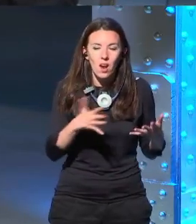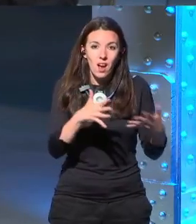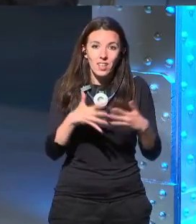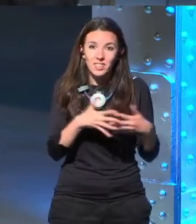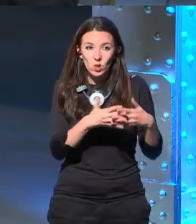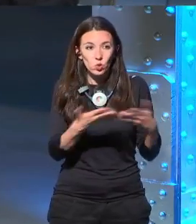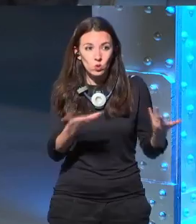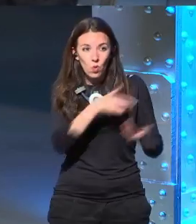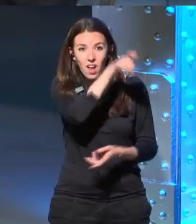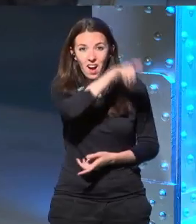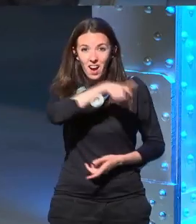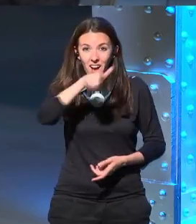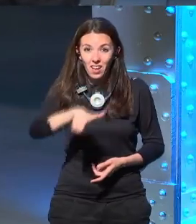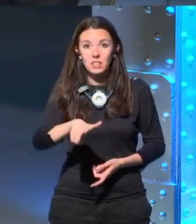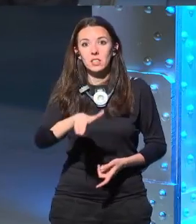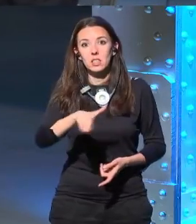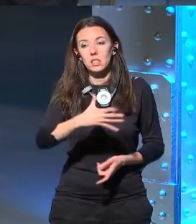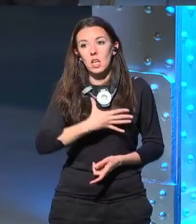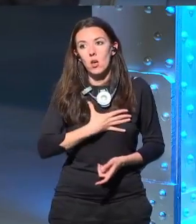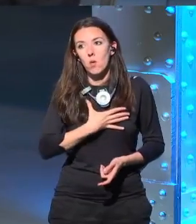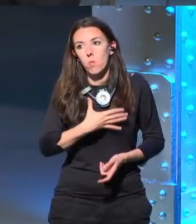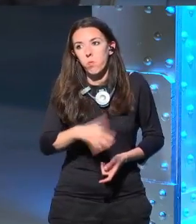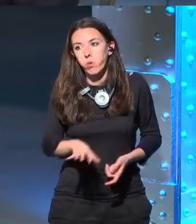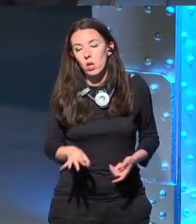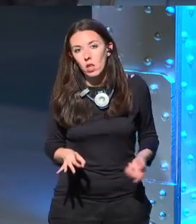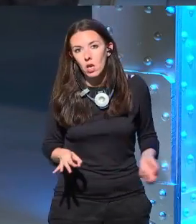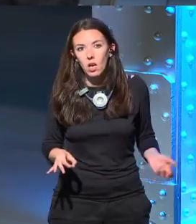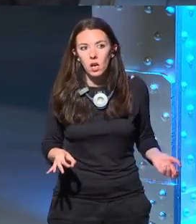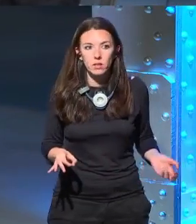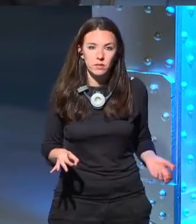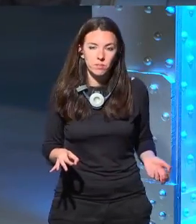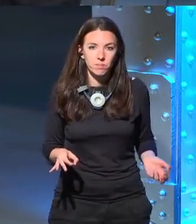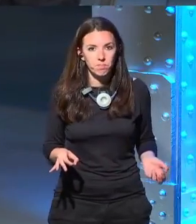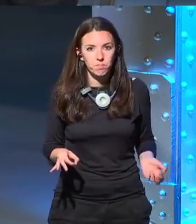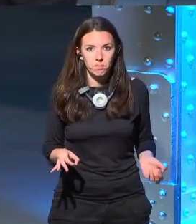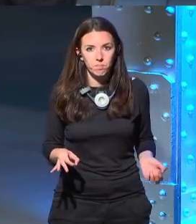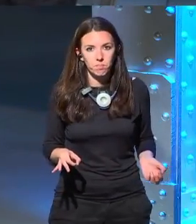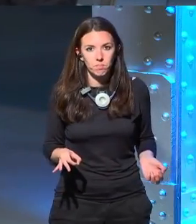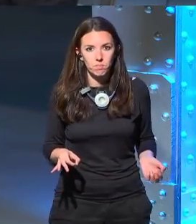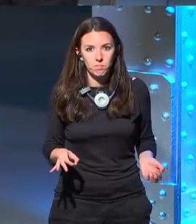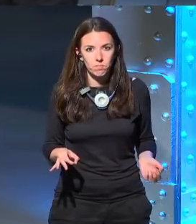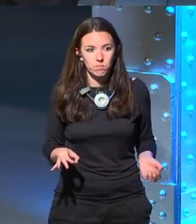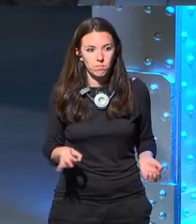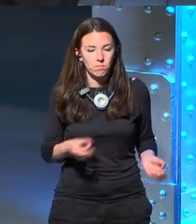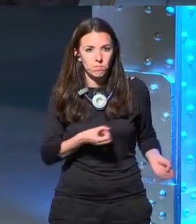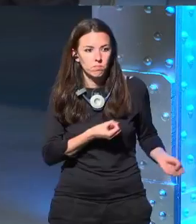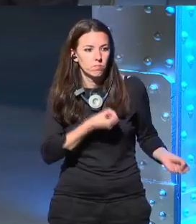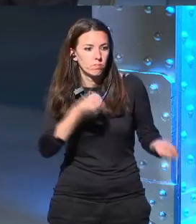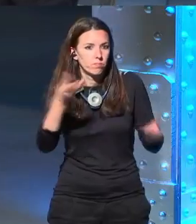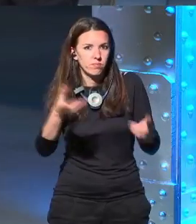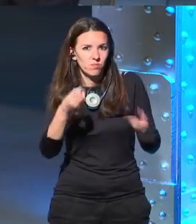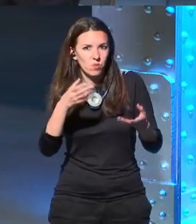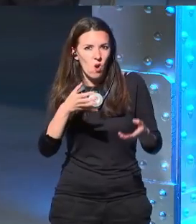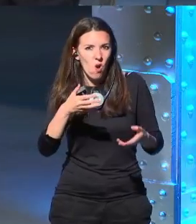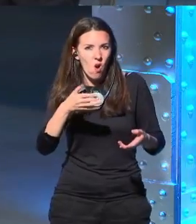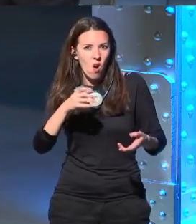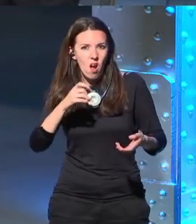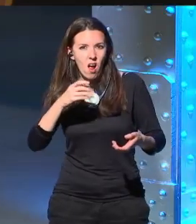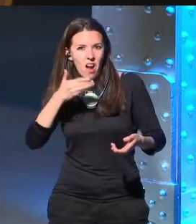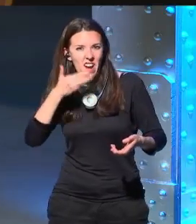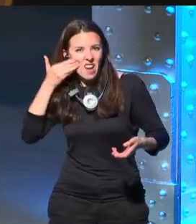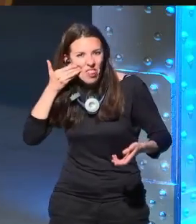up racist, hateful, fake news that says a pizza parlor in Washington, D.C.,